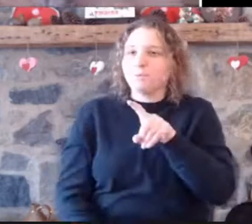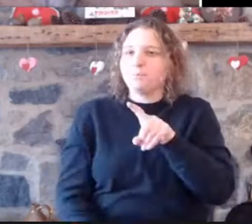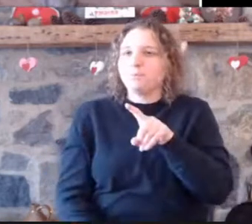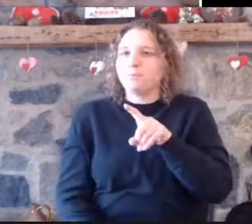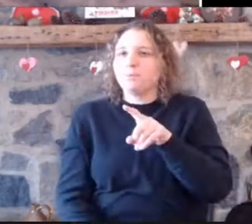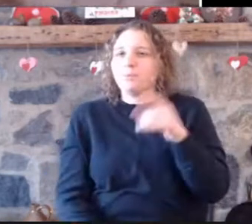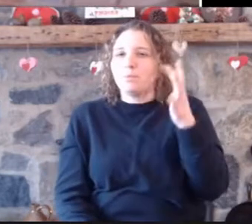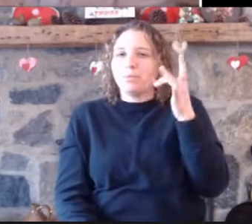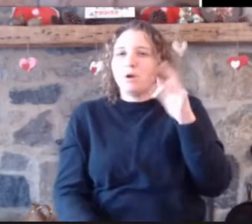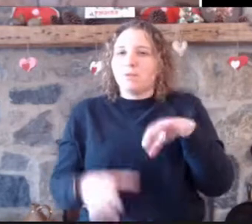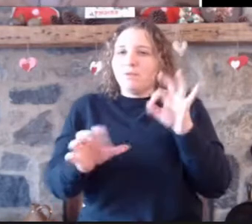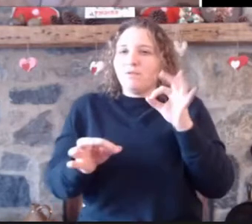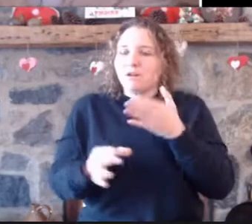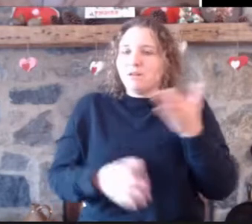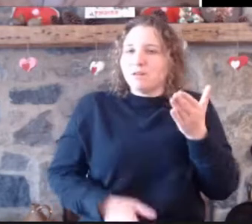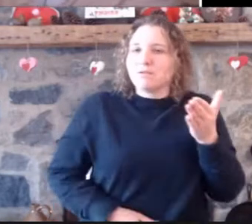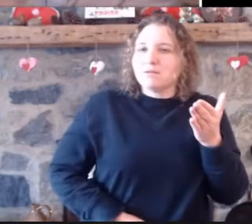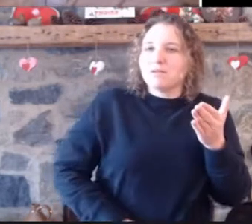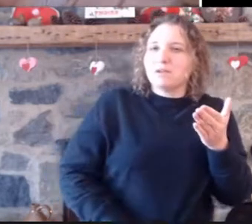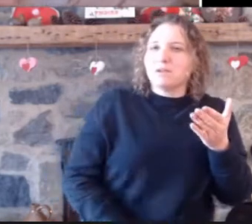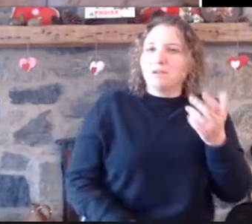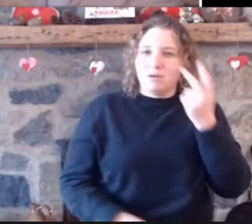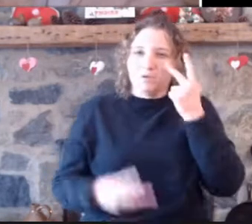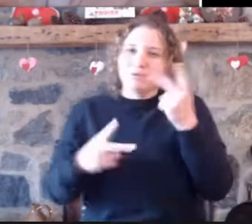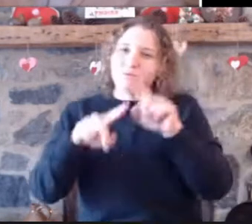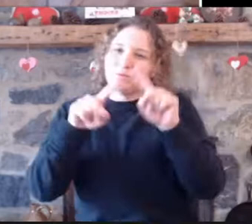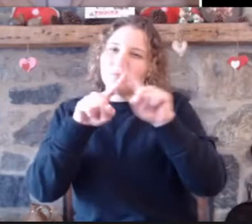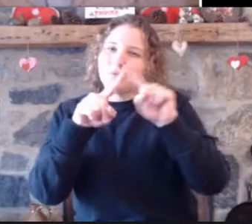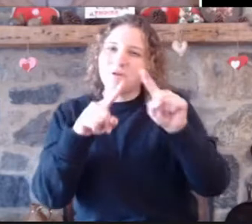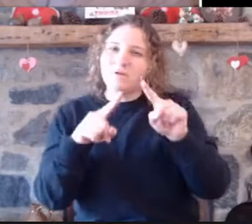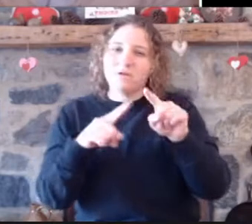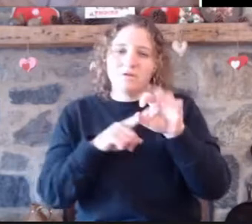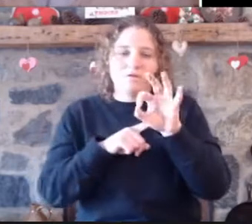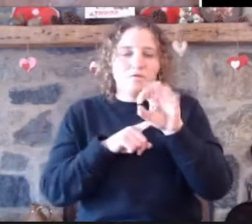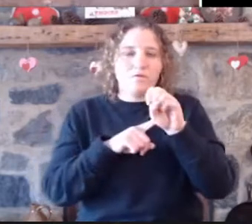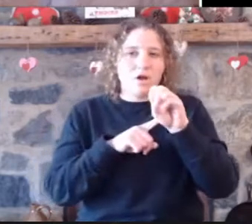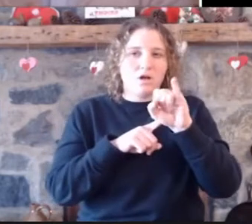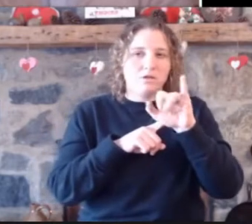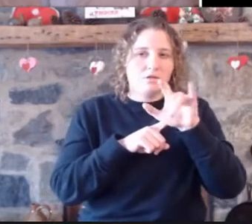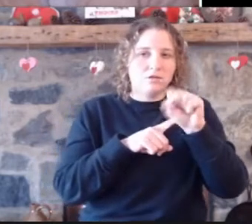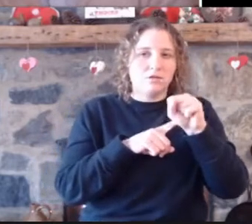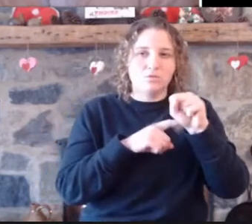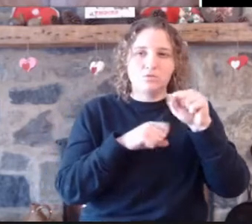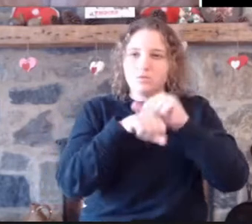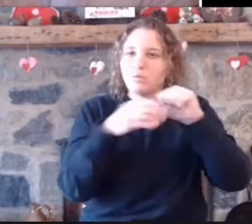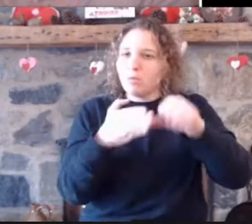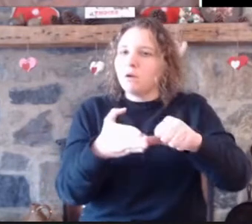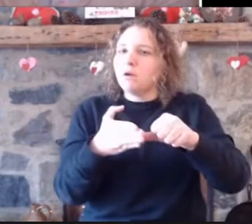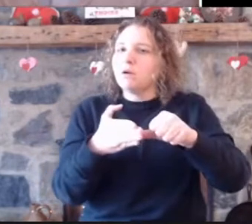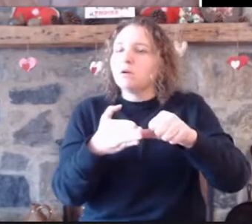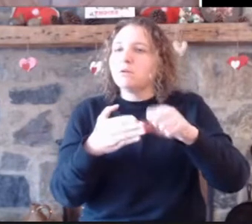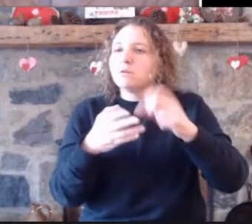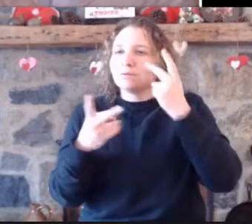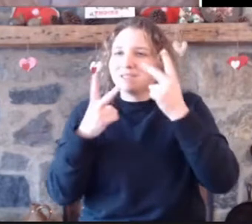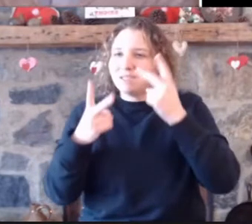it we find, and we'll get to this with some index fossils in the next course of a few weeks, we'll see a couple today. Why is it we find things